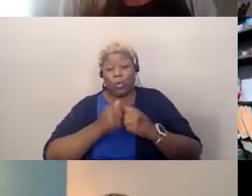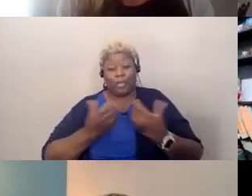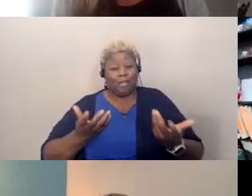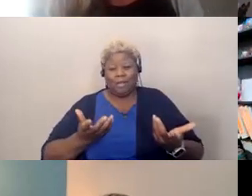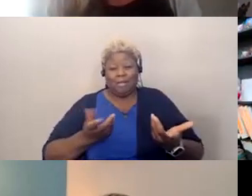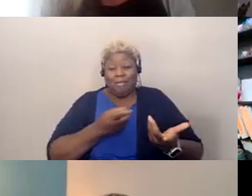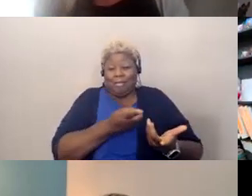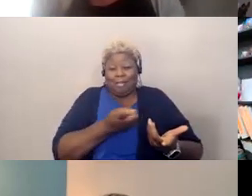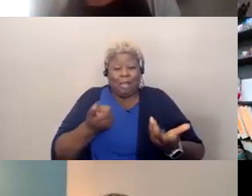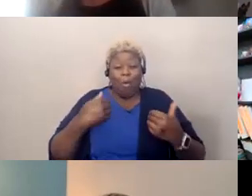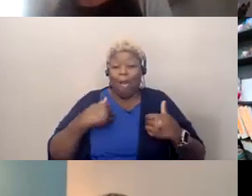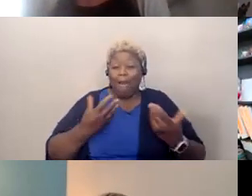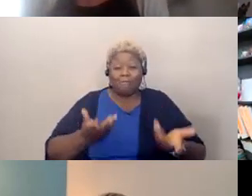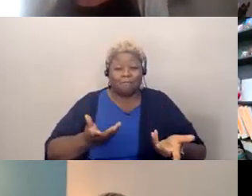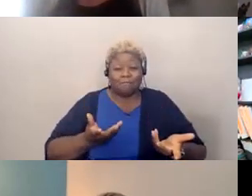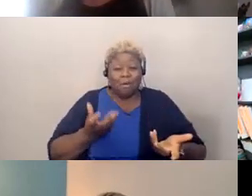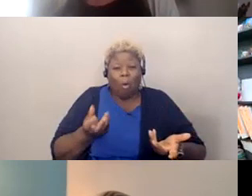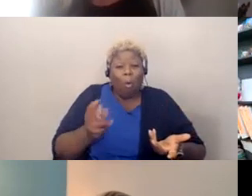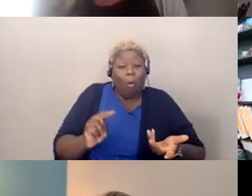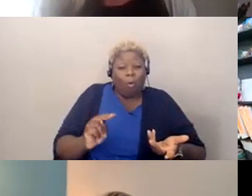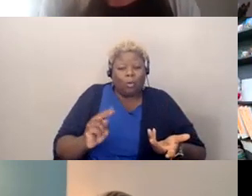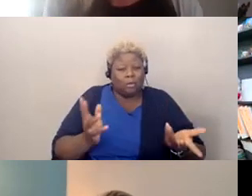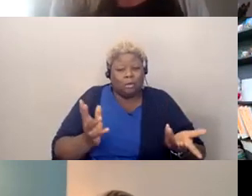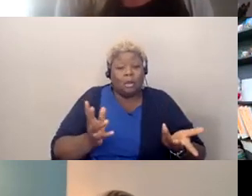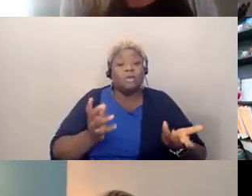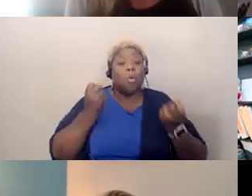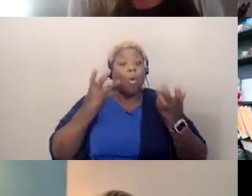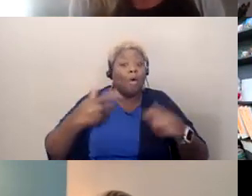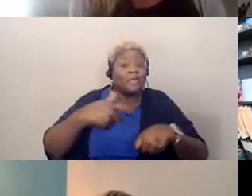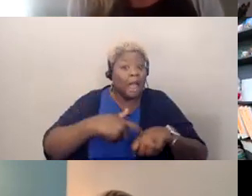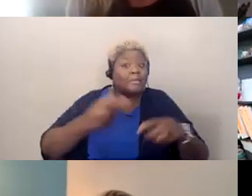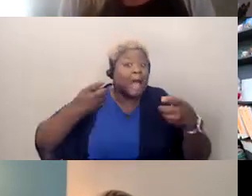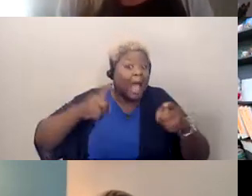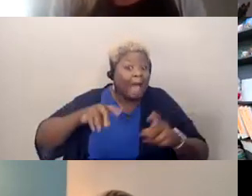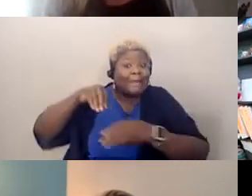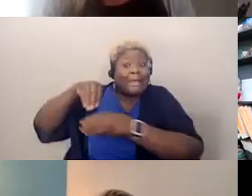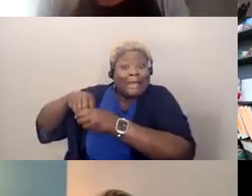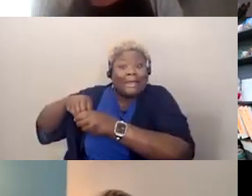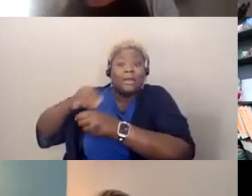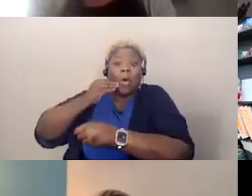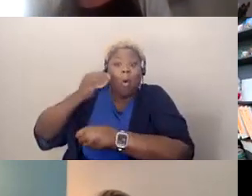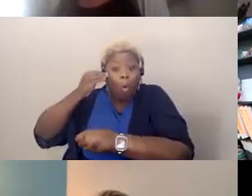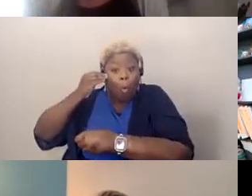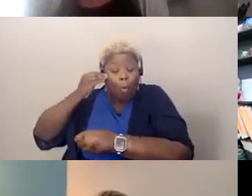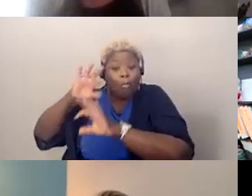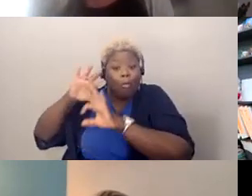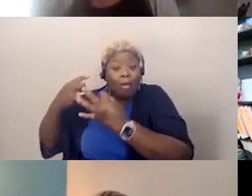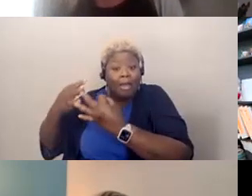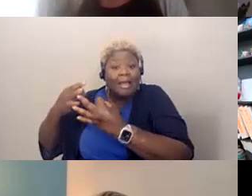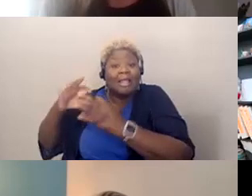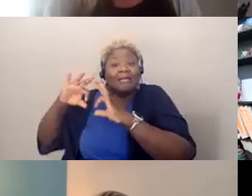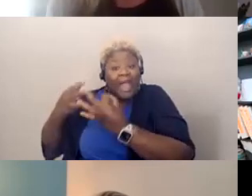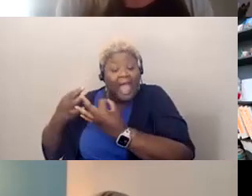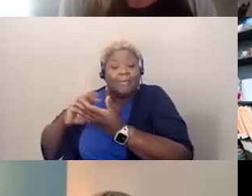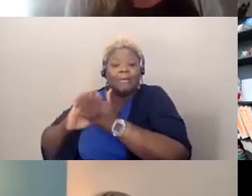to exhibit on their own. Oftentimes, because this is happening in their home residence, the family members become victims, which